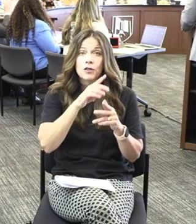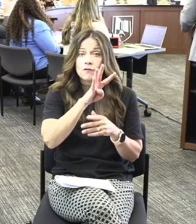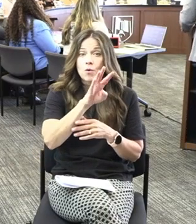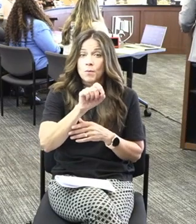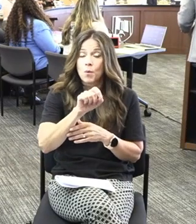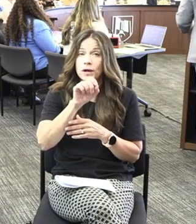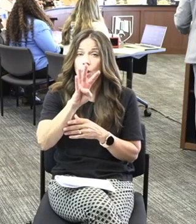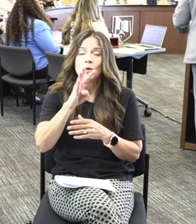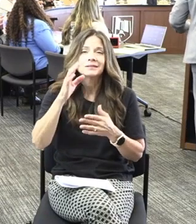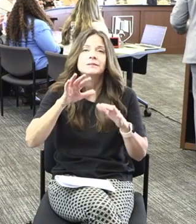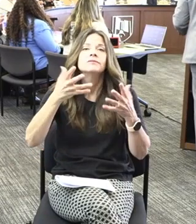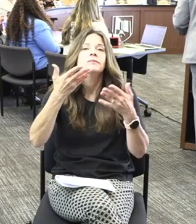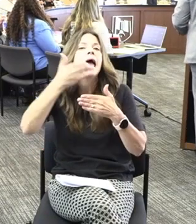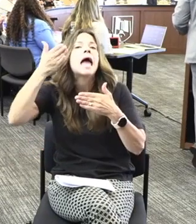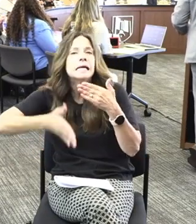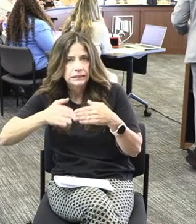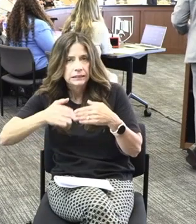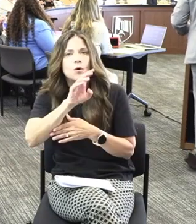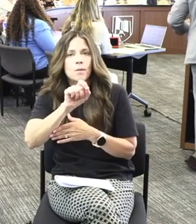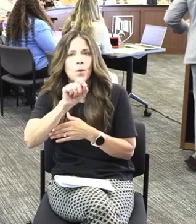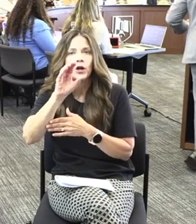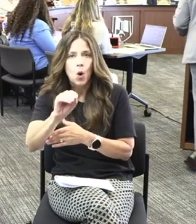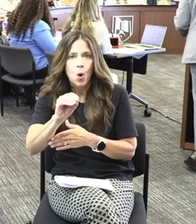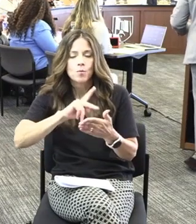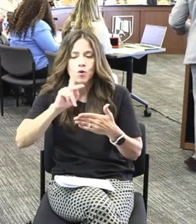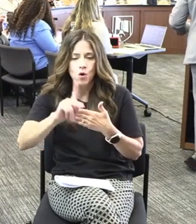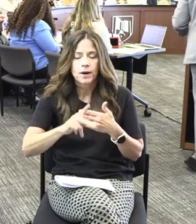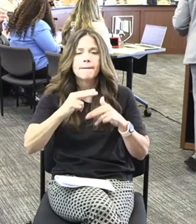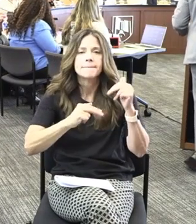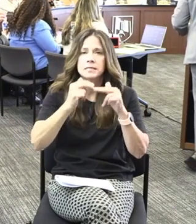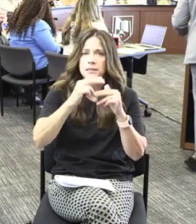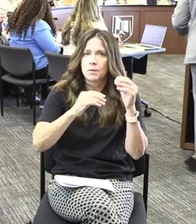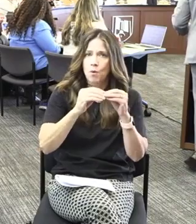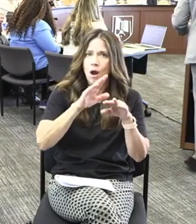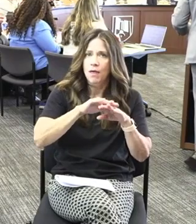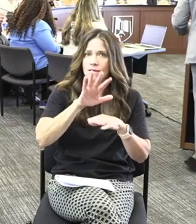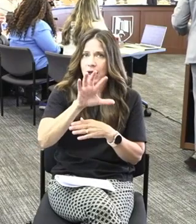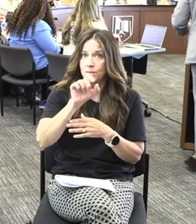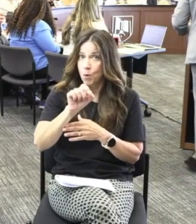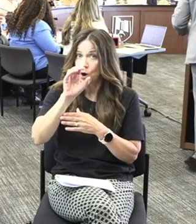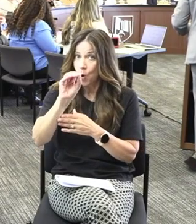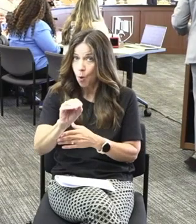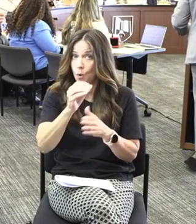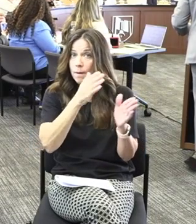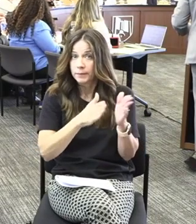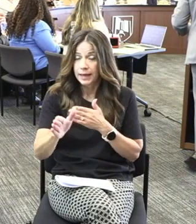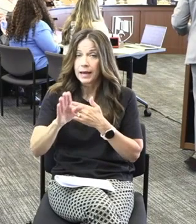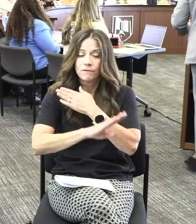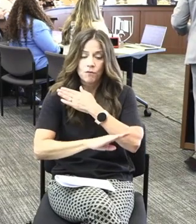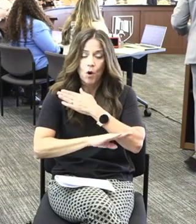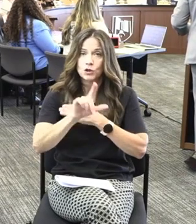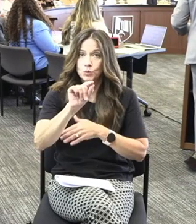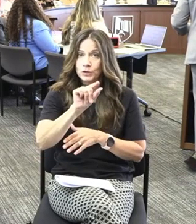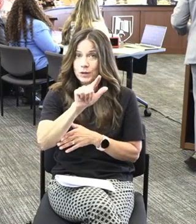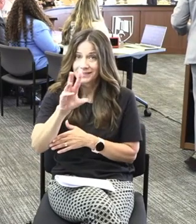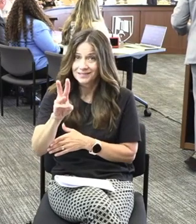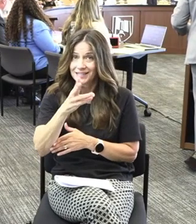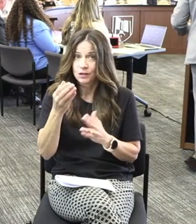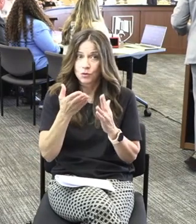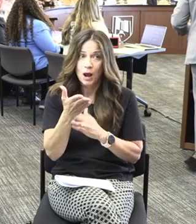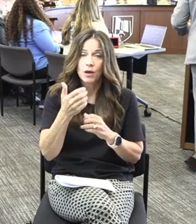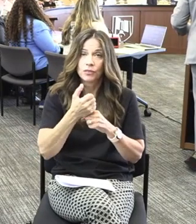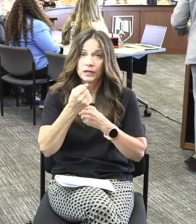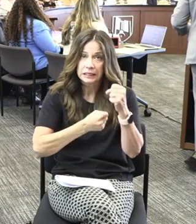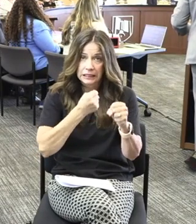plan this next year. We'll be building the 5.0 plan during fall 26 and throughout the year with